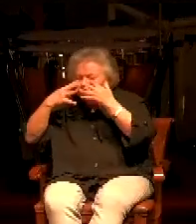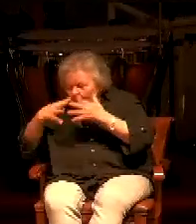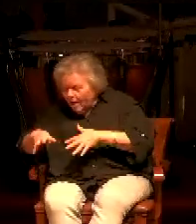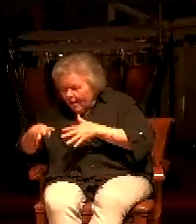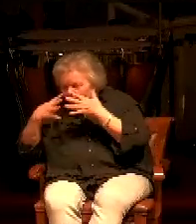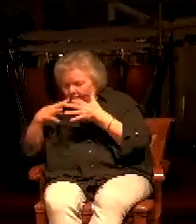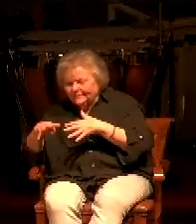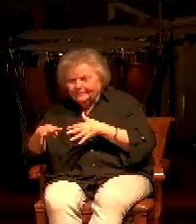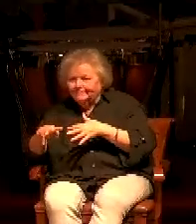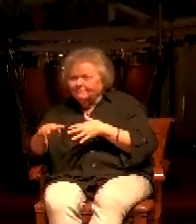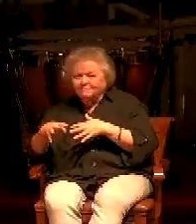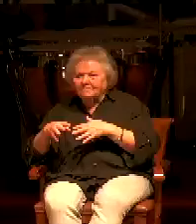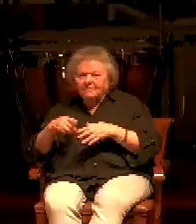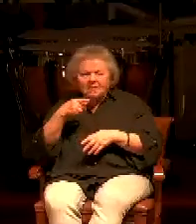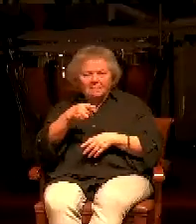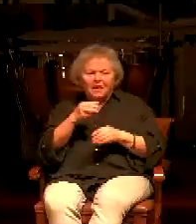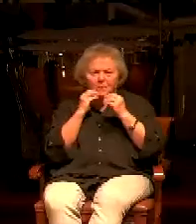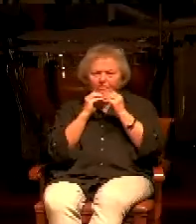blood of Christ will.